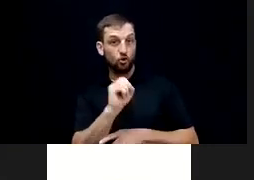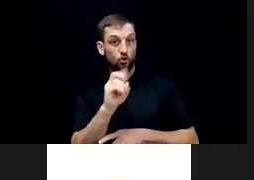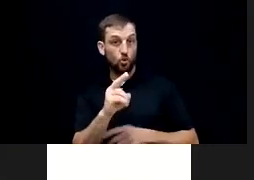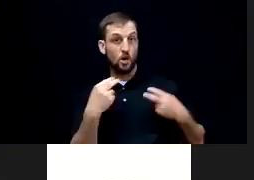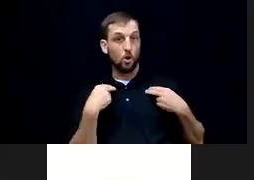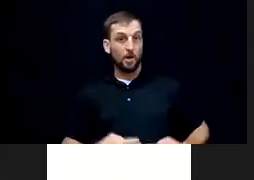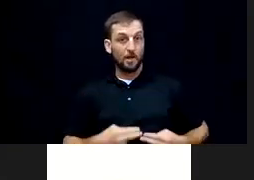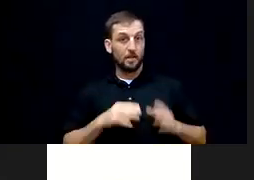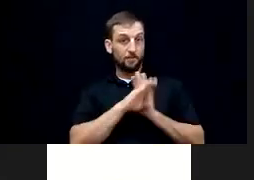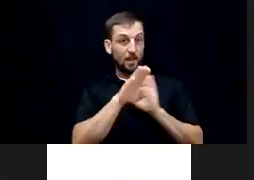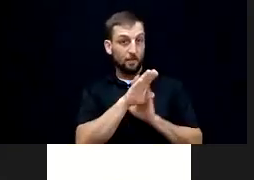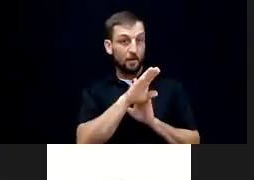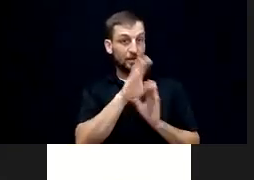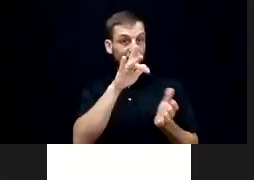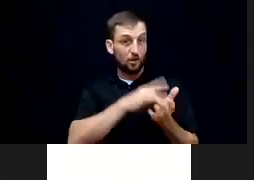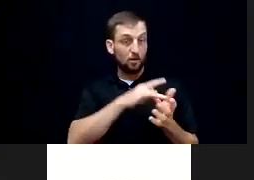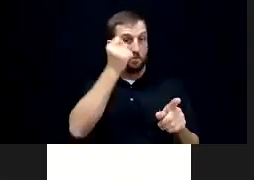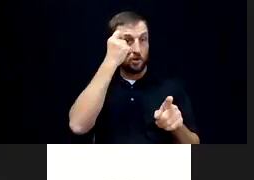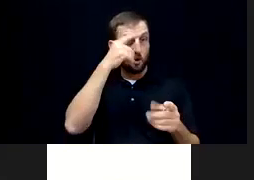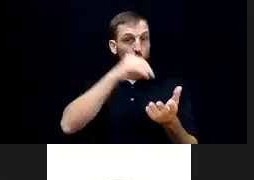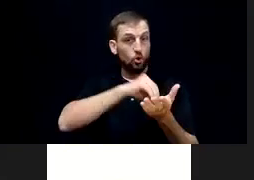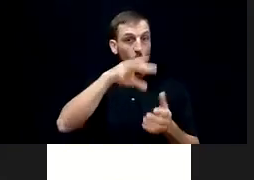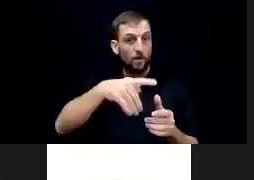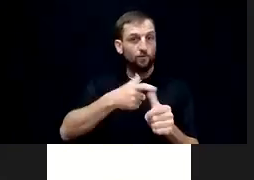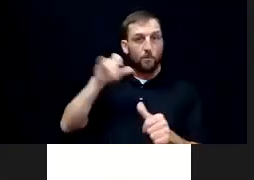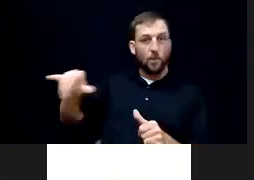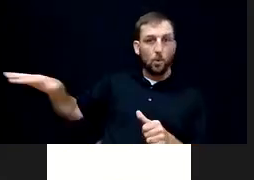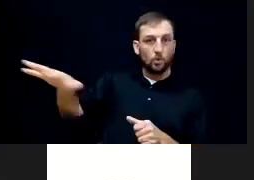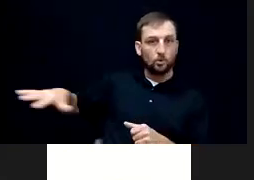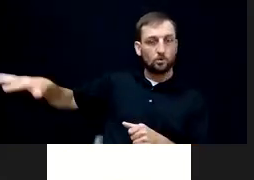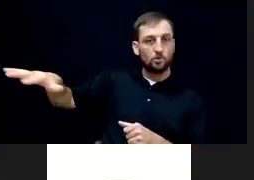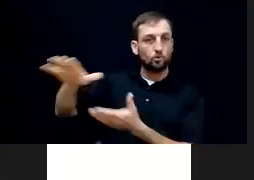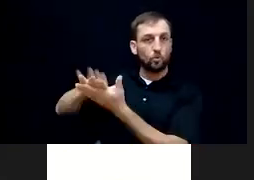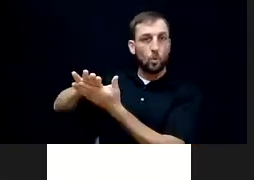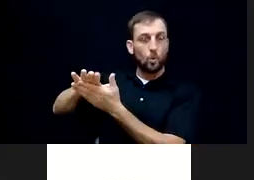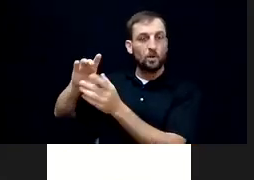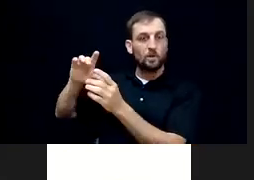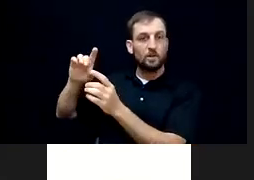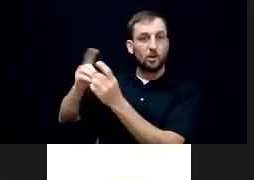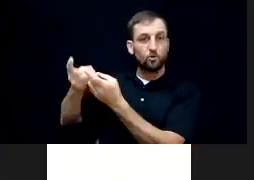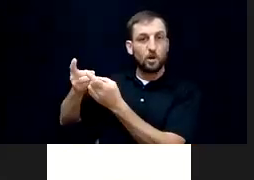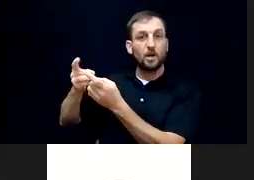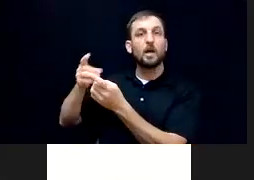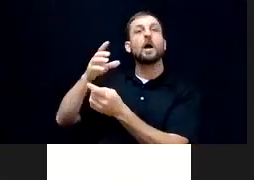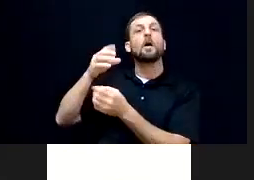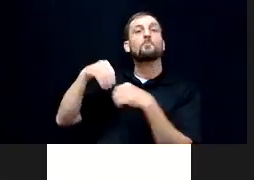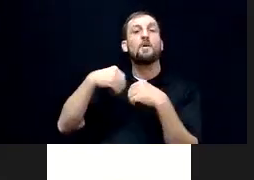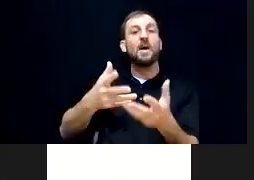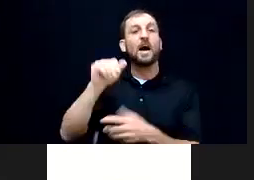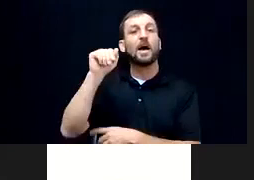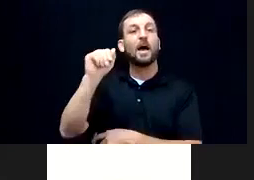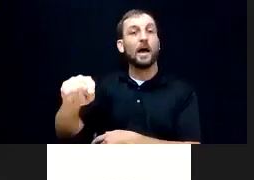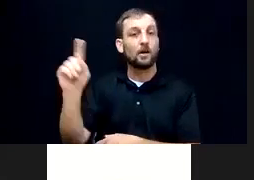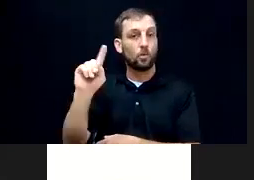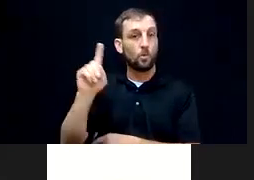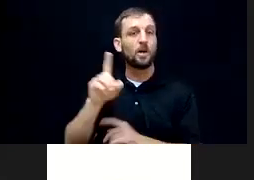and the students are from those school districts, and you provide the services at, is it Delgado? Yes, at Delgado Community College, and just throughout the